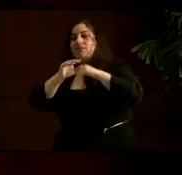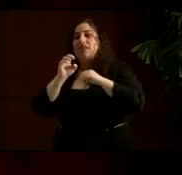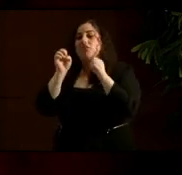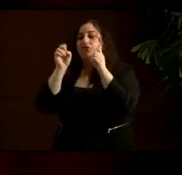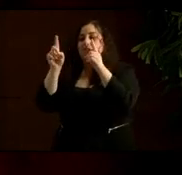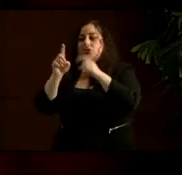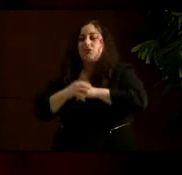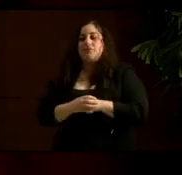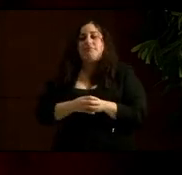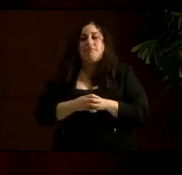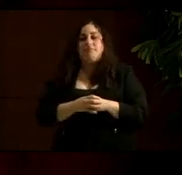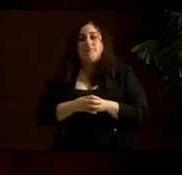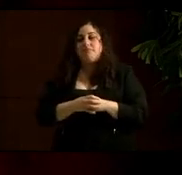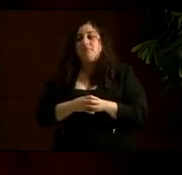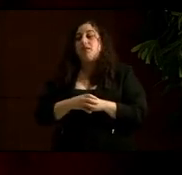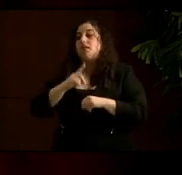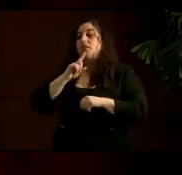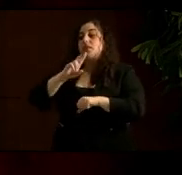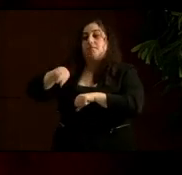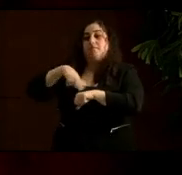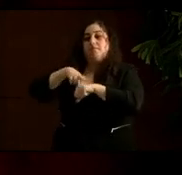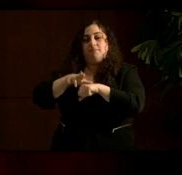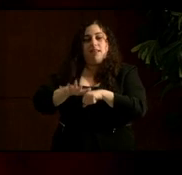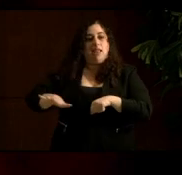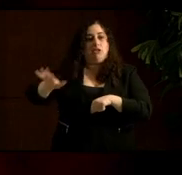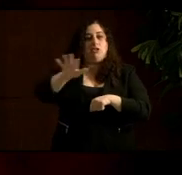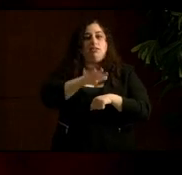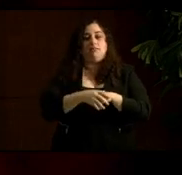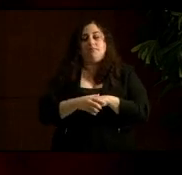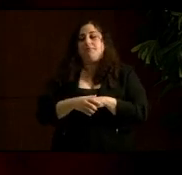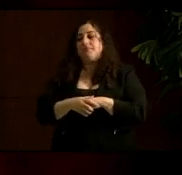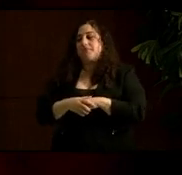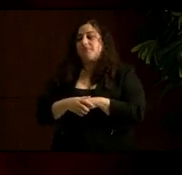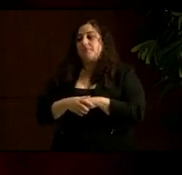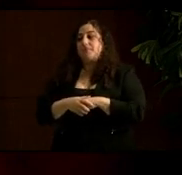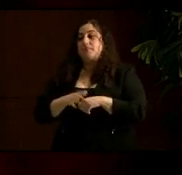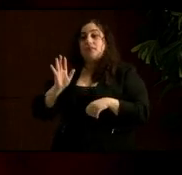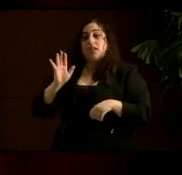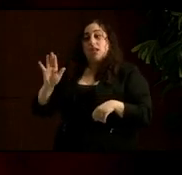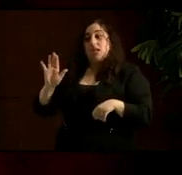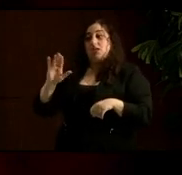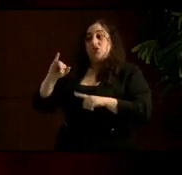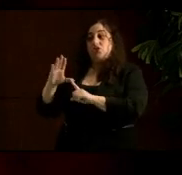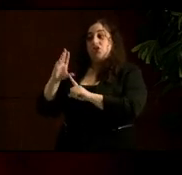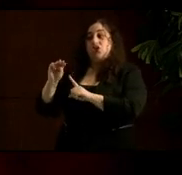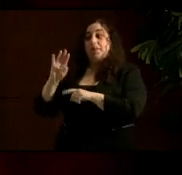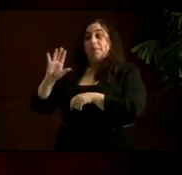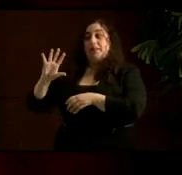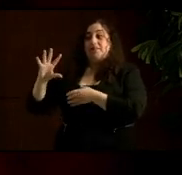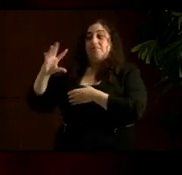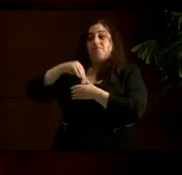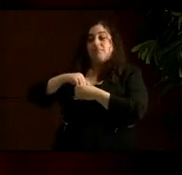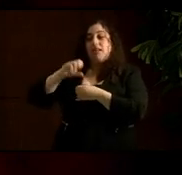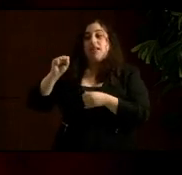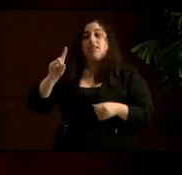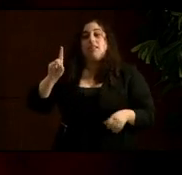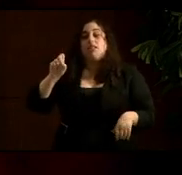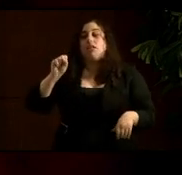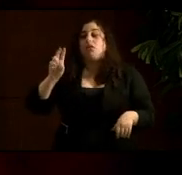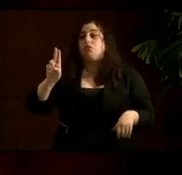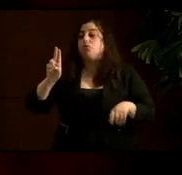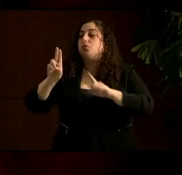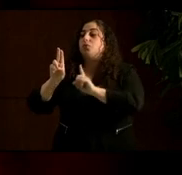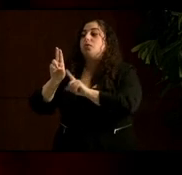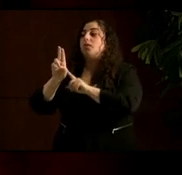He has been integral in securing some of the most transformative gifts to the university, is a committed partner to our SDSU